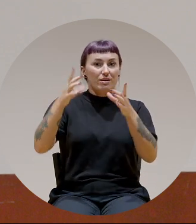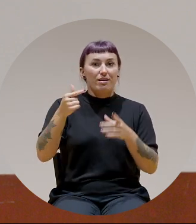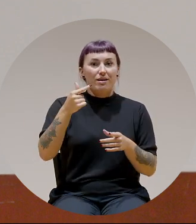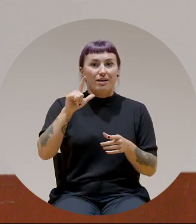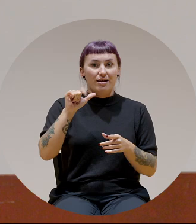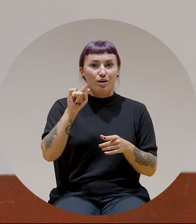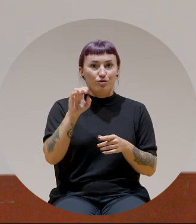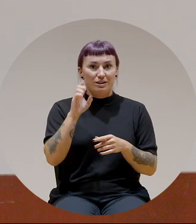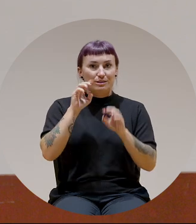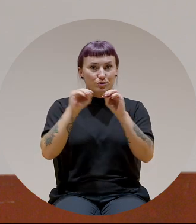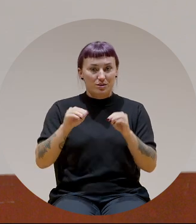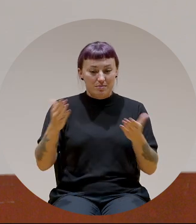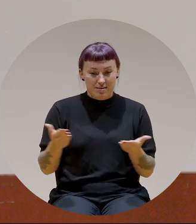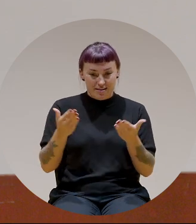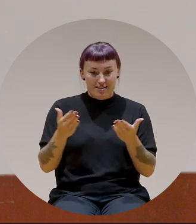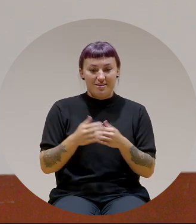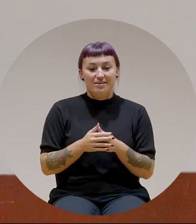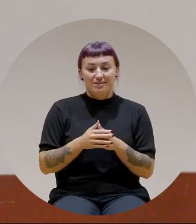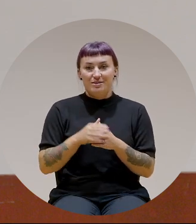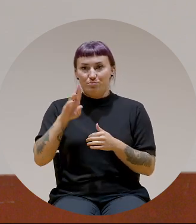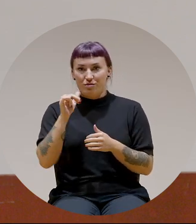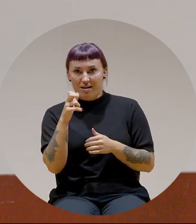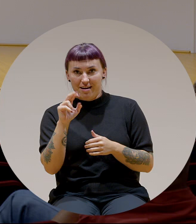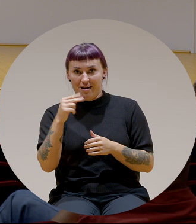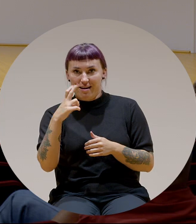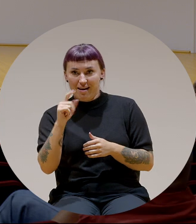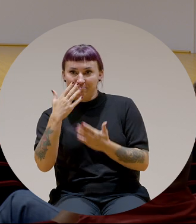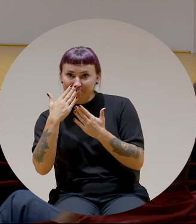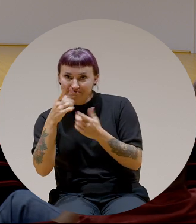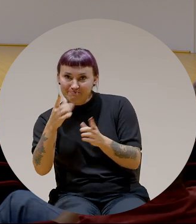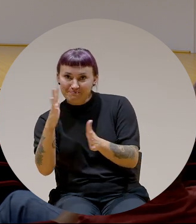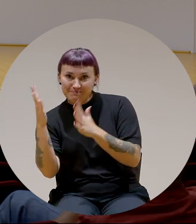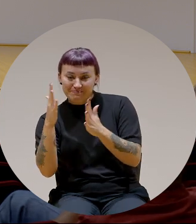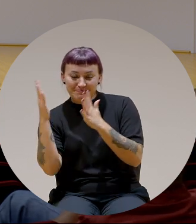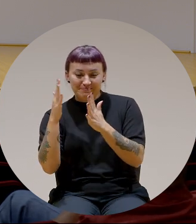of Gilcrease Museum here with us, Brian Lee Wisenhunt. Thank you, Brian, for being here.